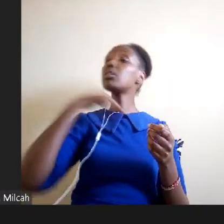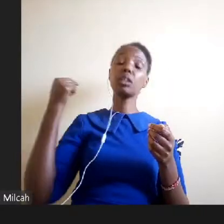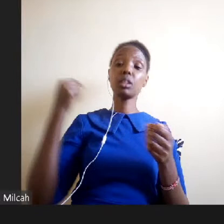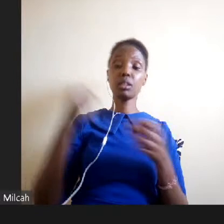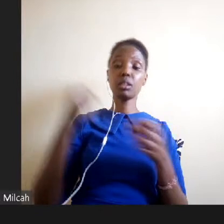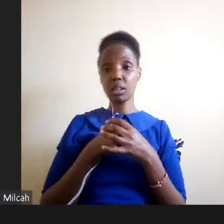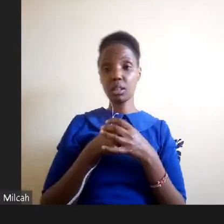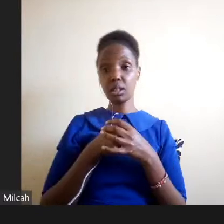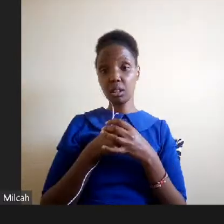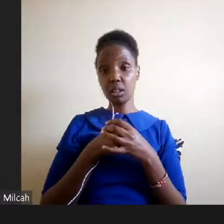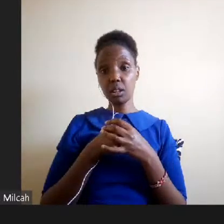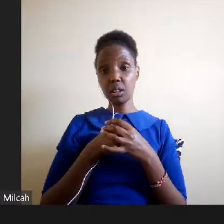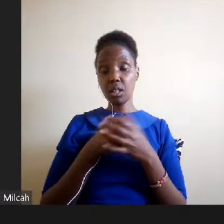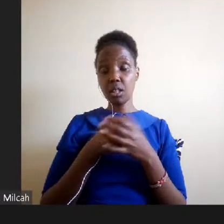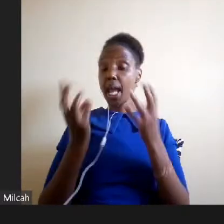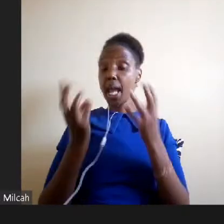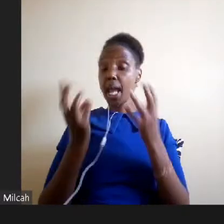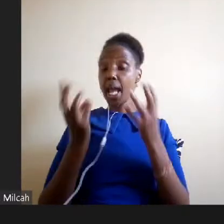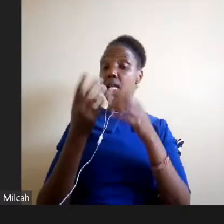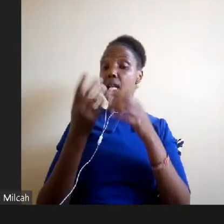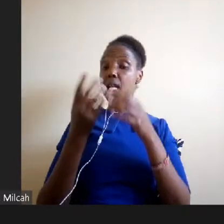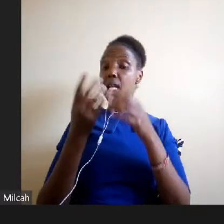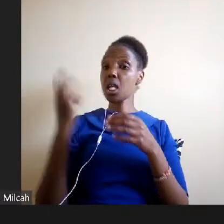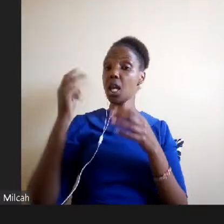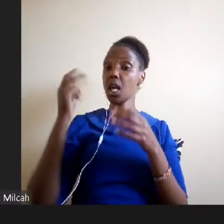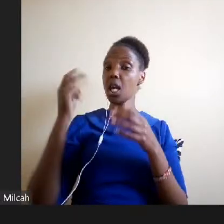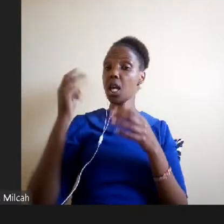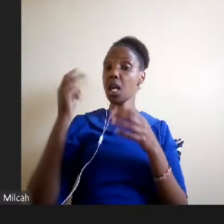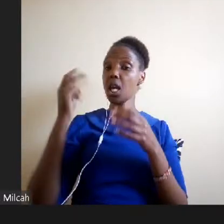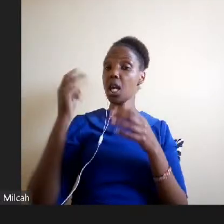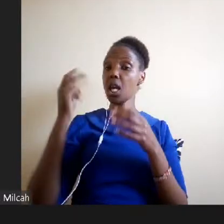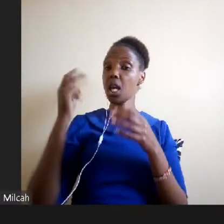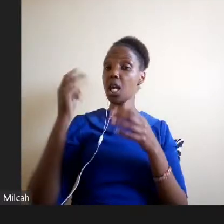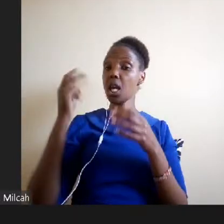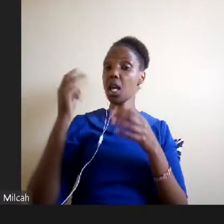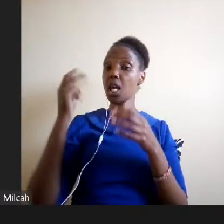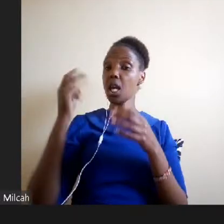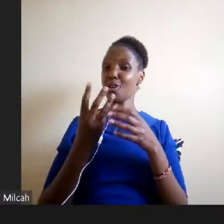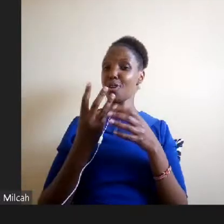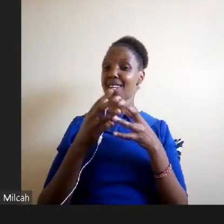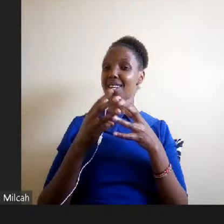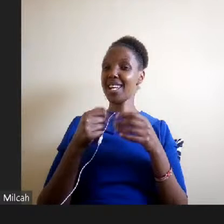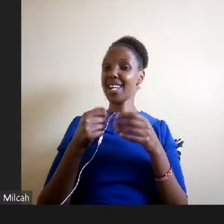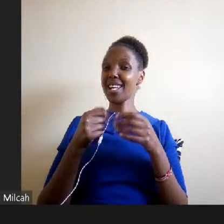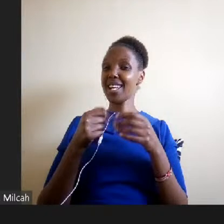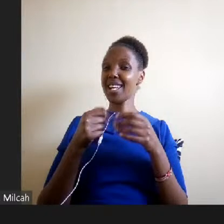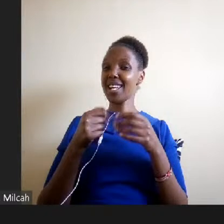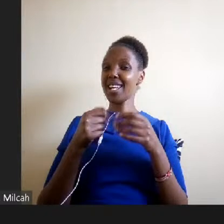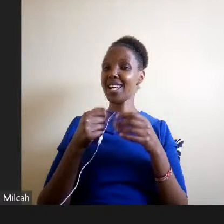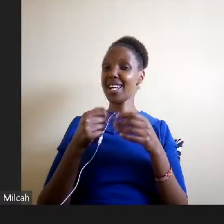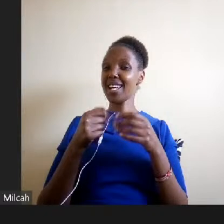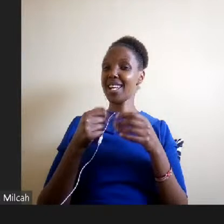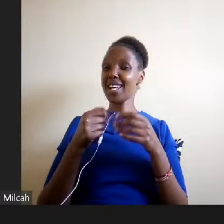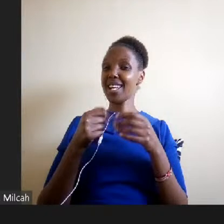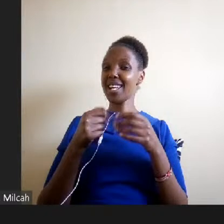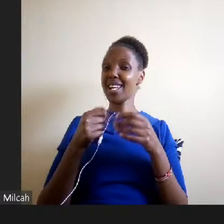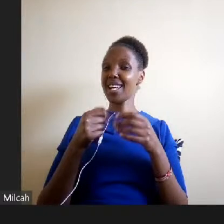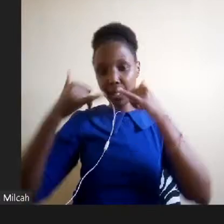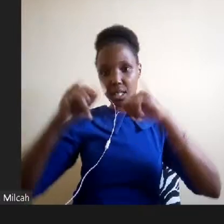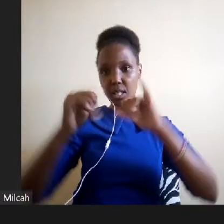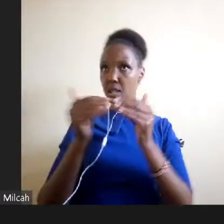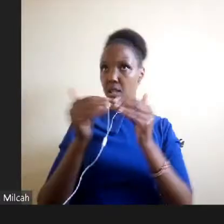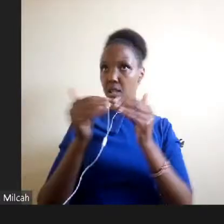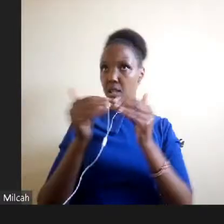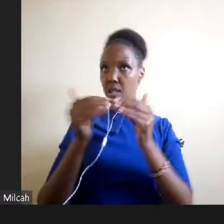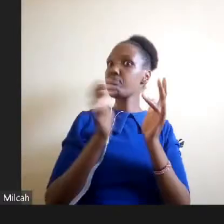Western Kenya, where a young girl actually moved from their village and went to the town to try and meet someone that they met on a particular